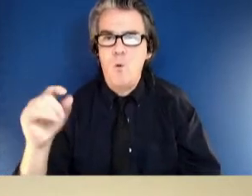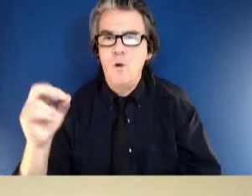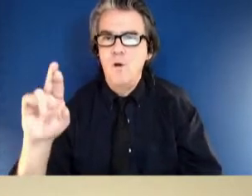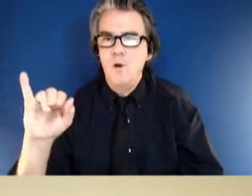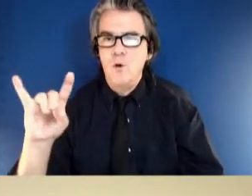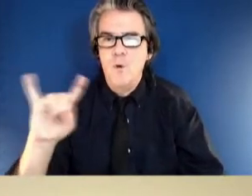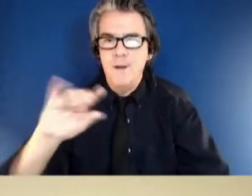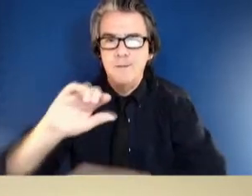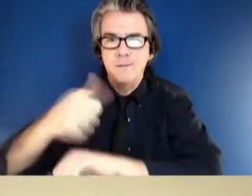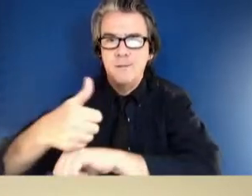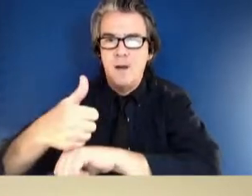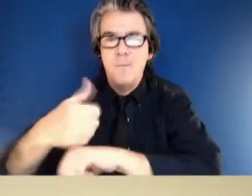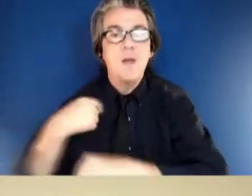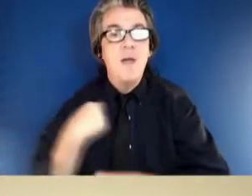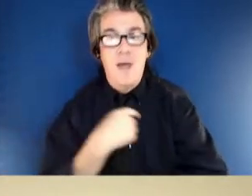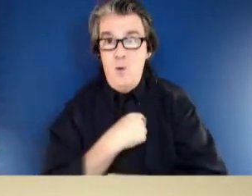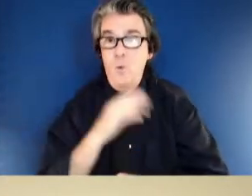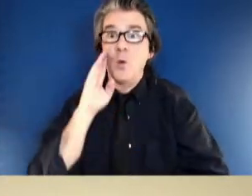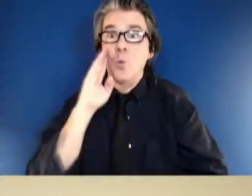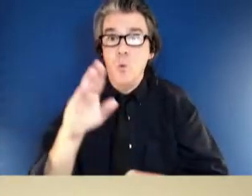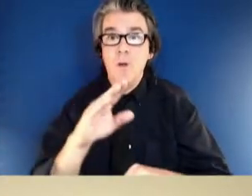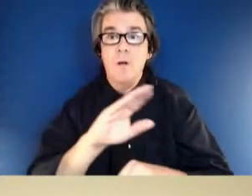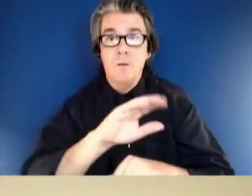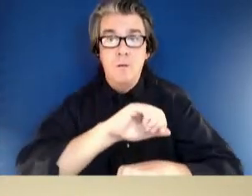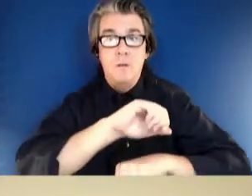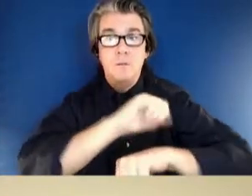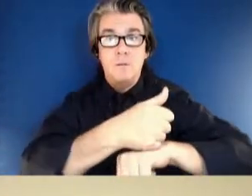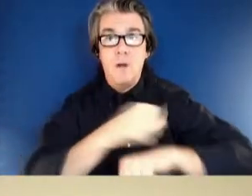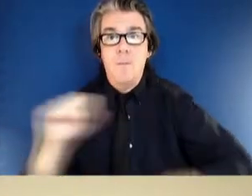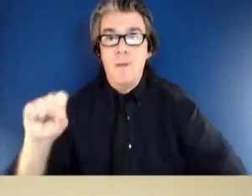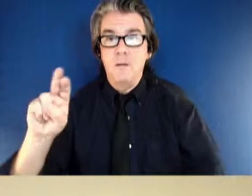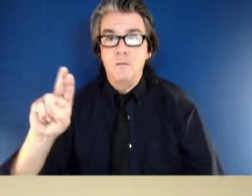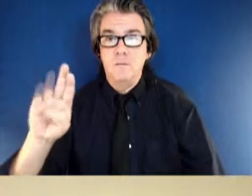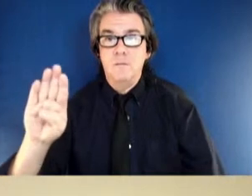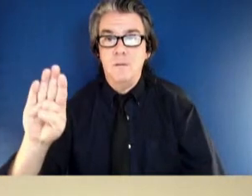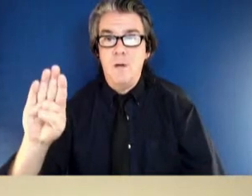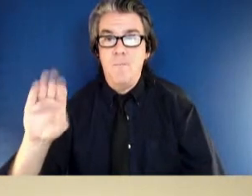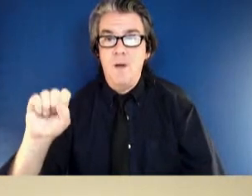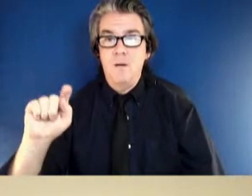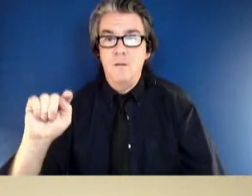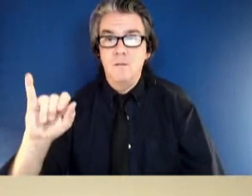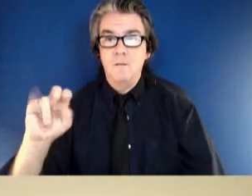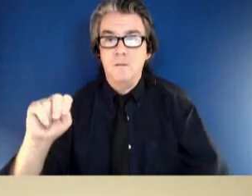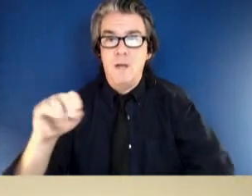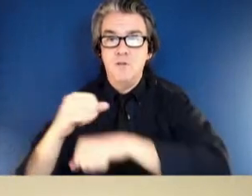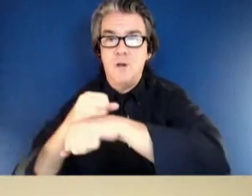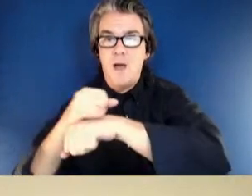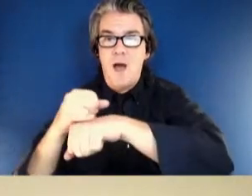also placed or plan to place one of our substations in an island configuration.